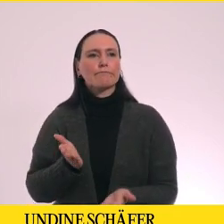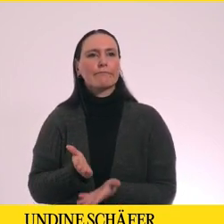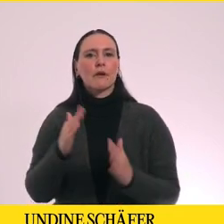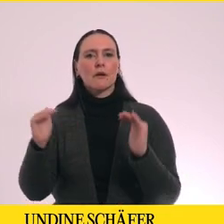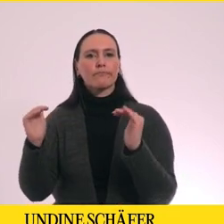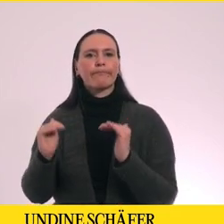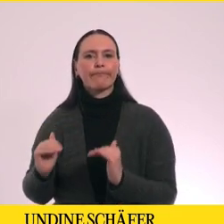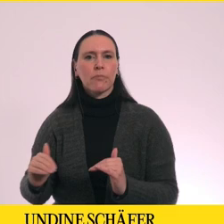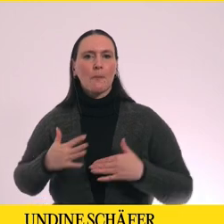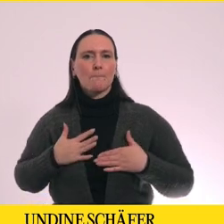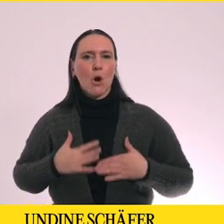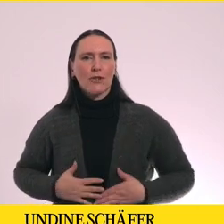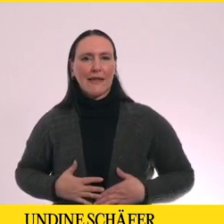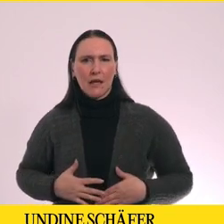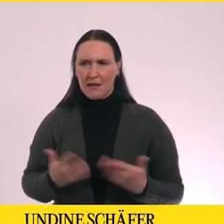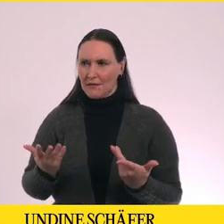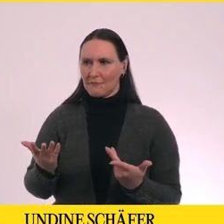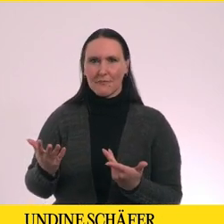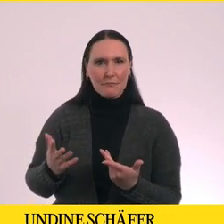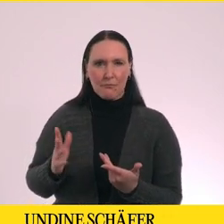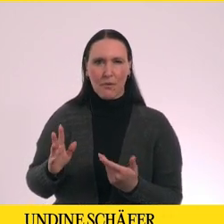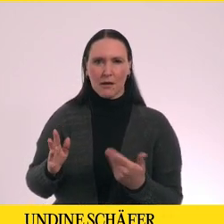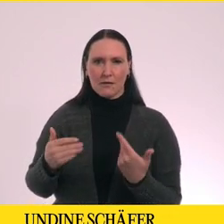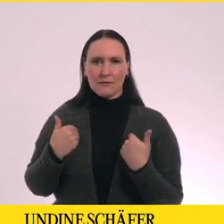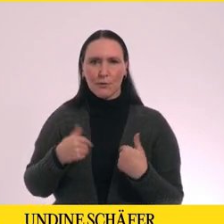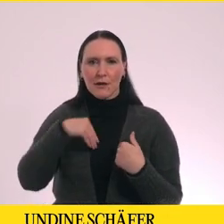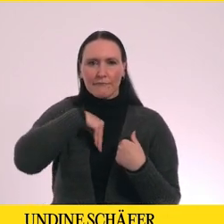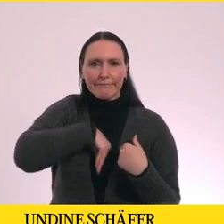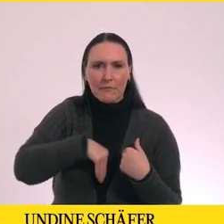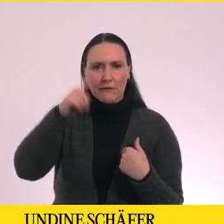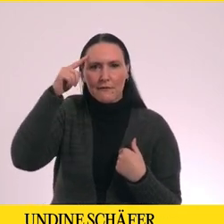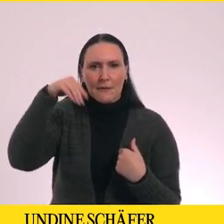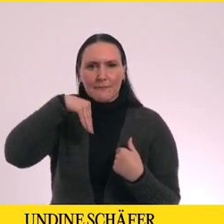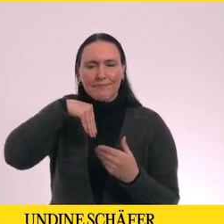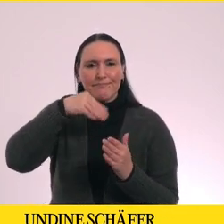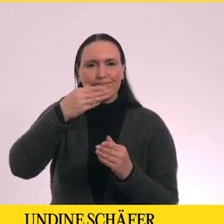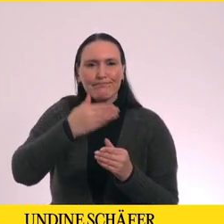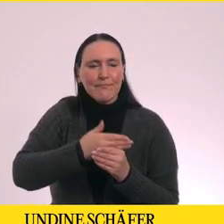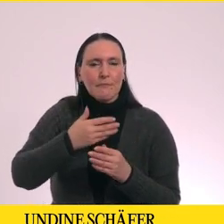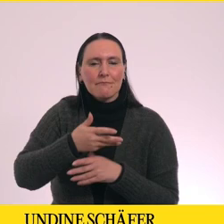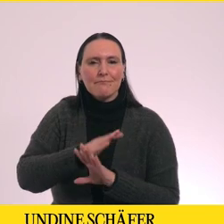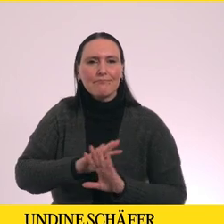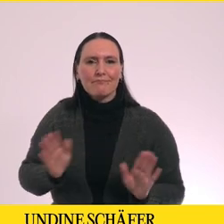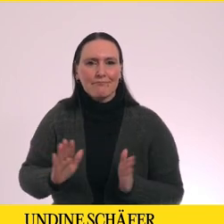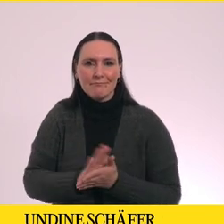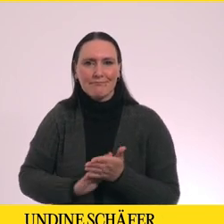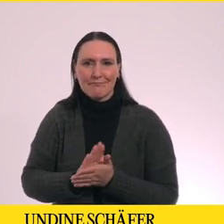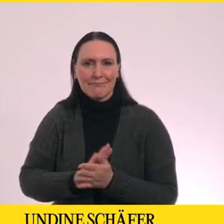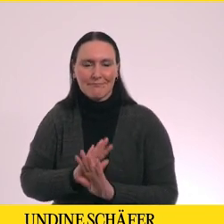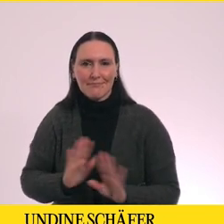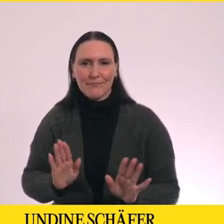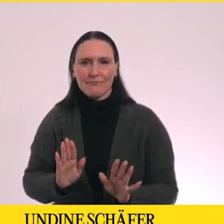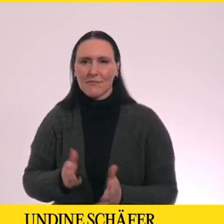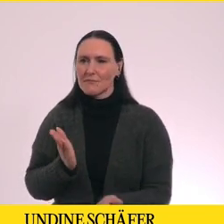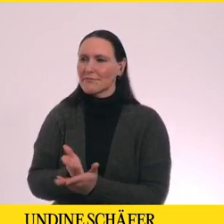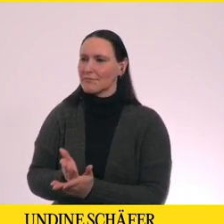as well. So there's this tension that's going on. So holding those in mind, I wondered if we could